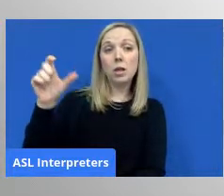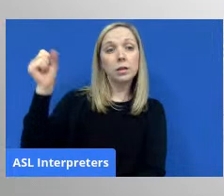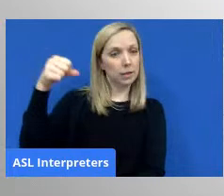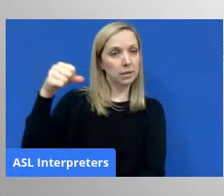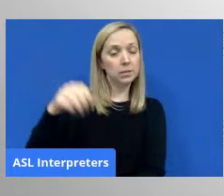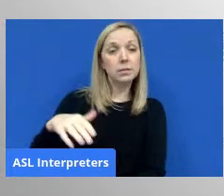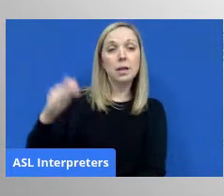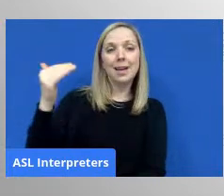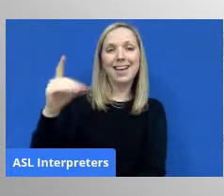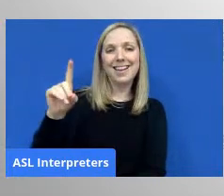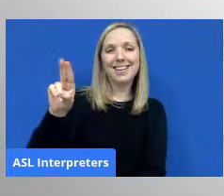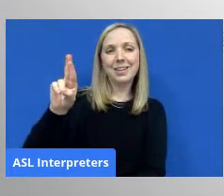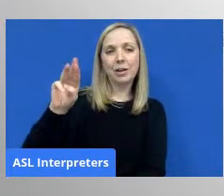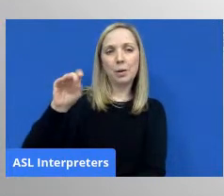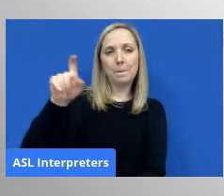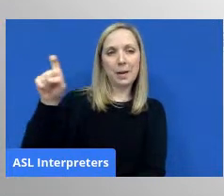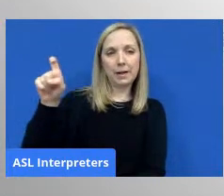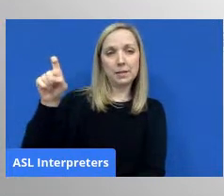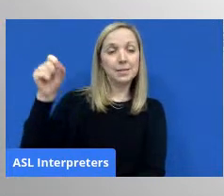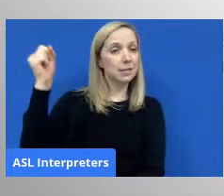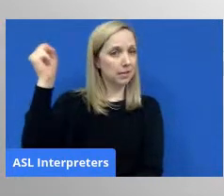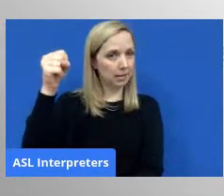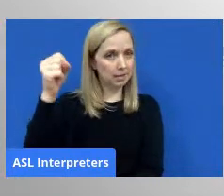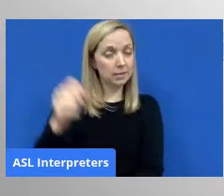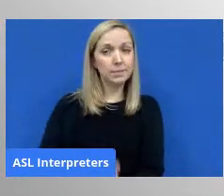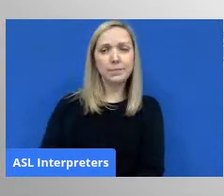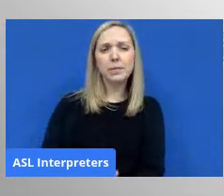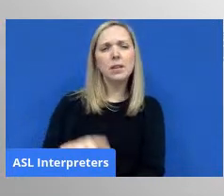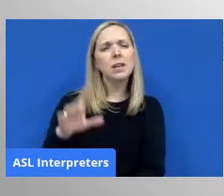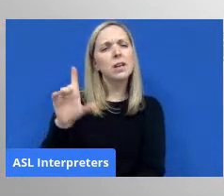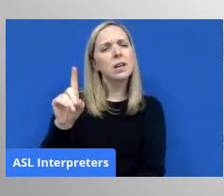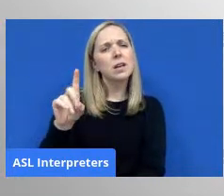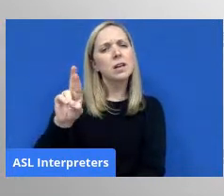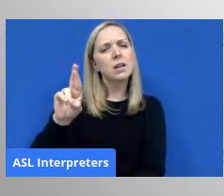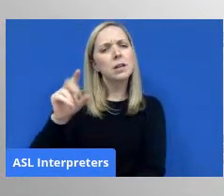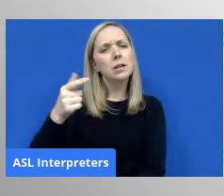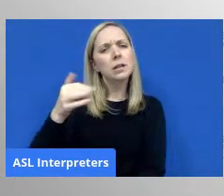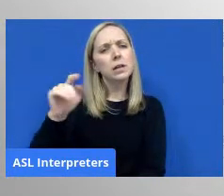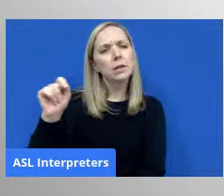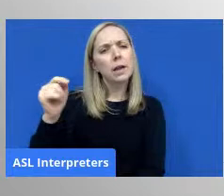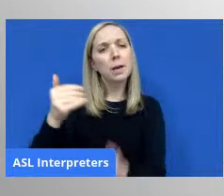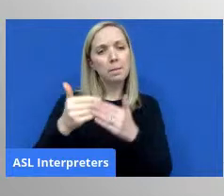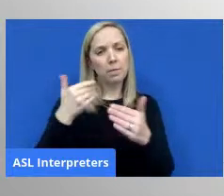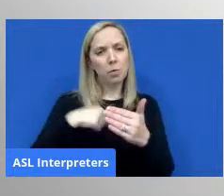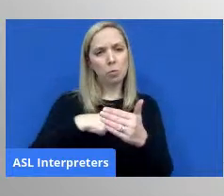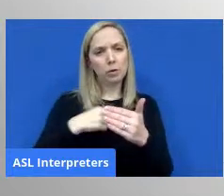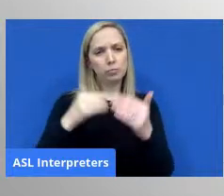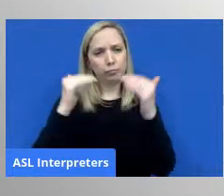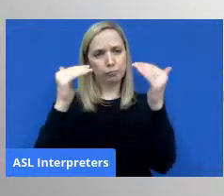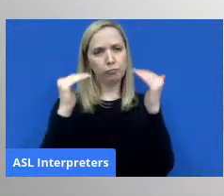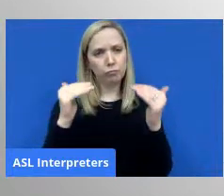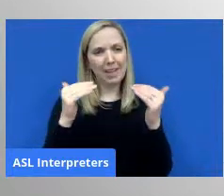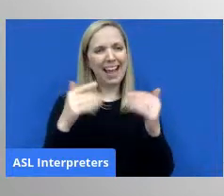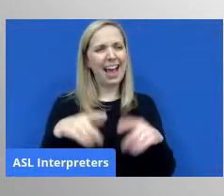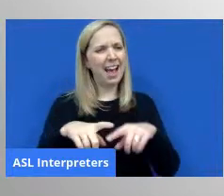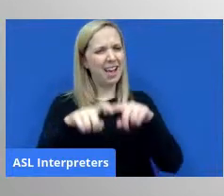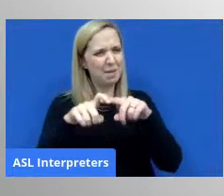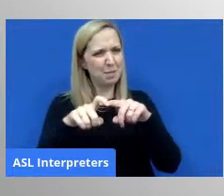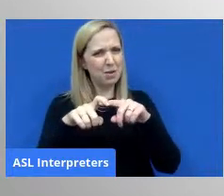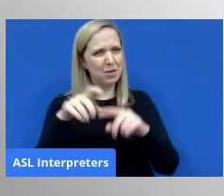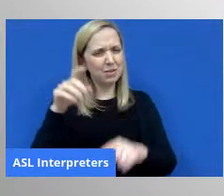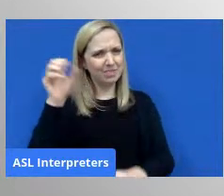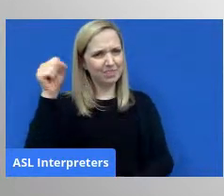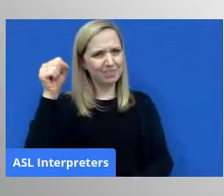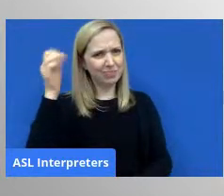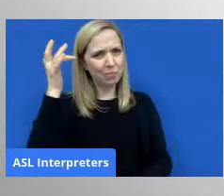Maddox? Yes. Dr. Gant, before we move forward, I did pause. I did not know if we wanted to allow